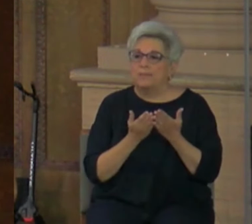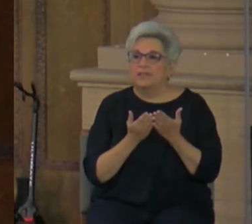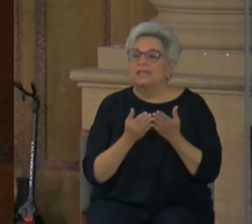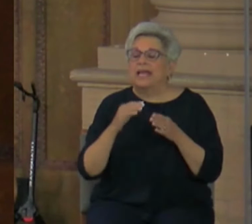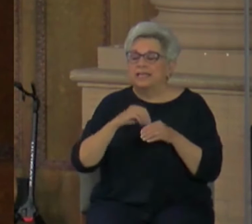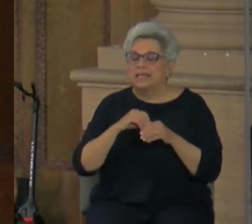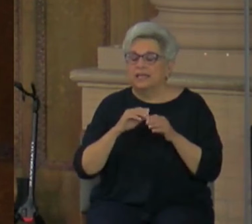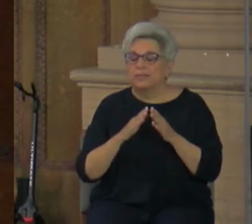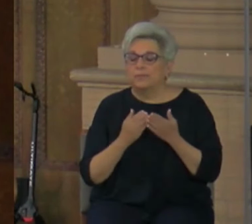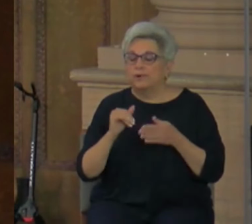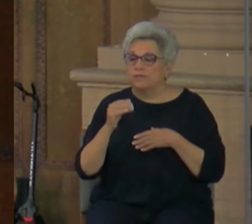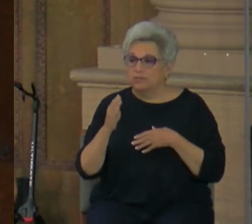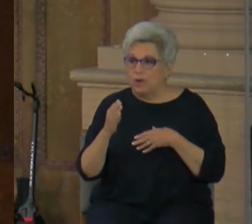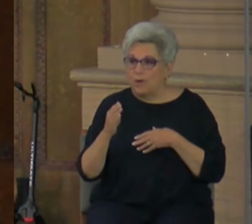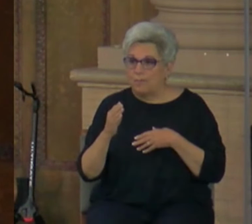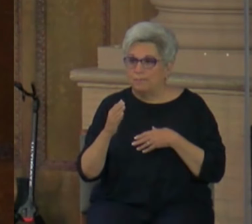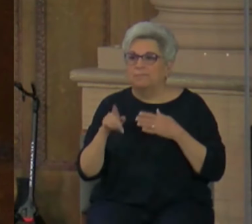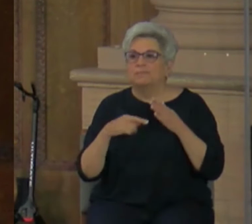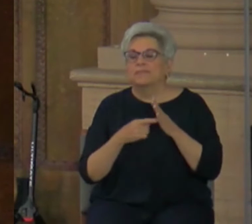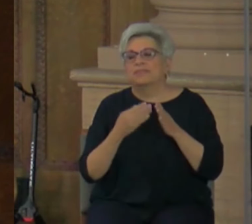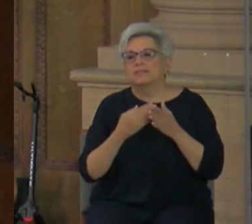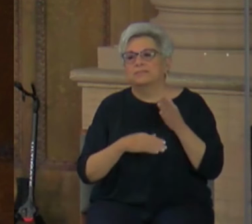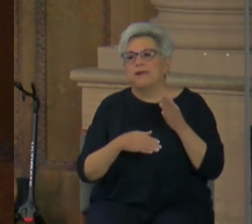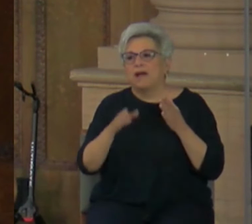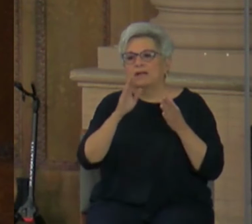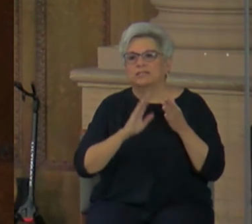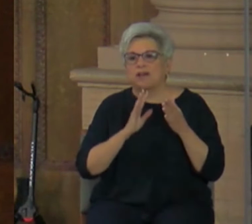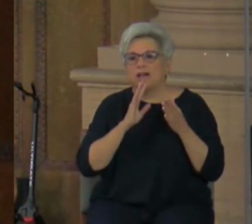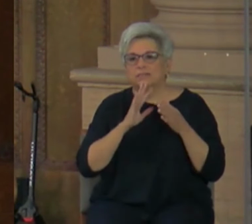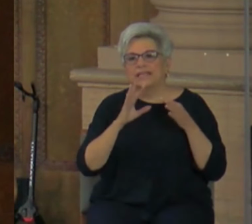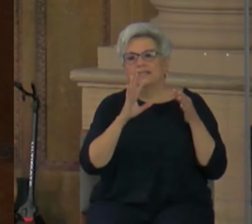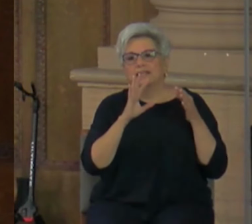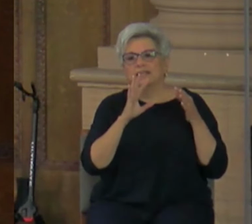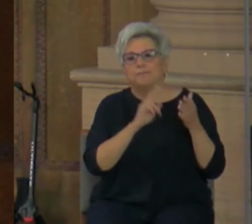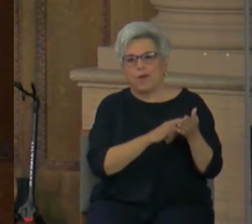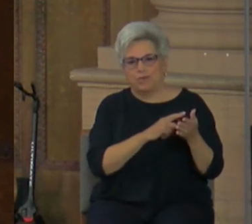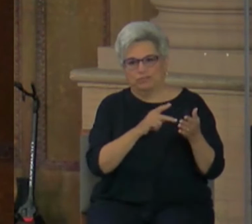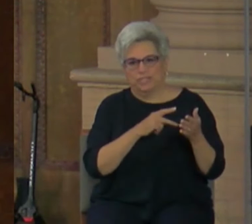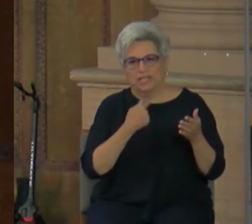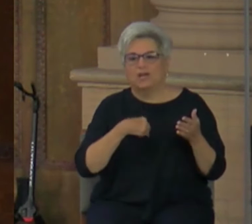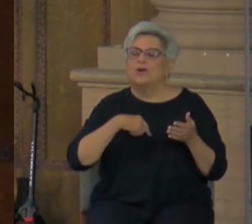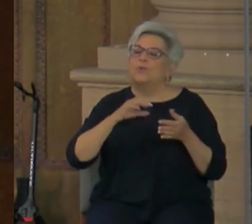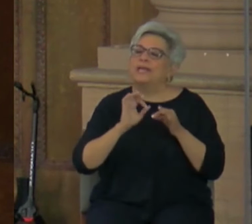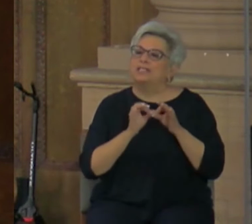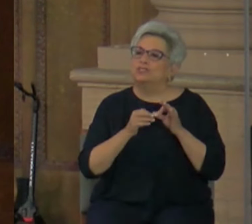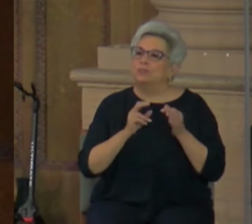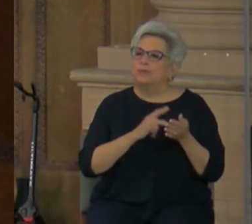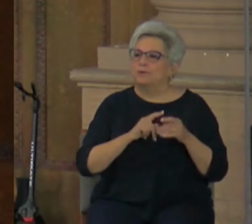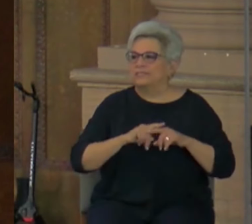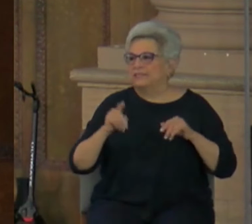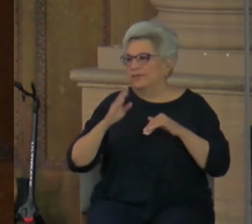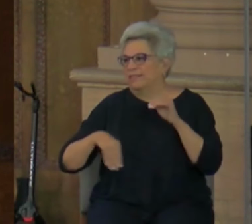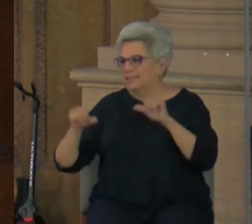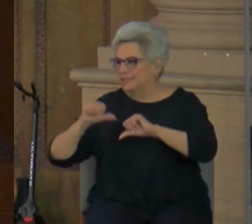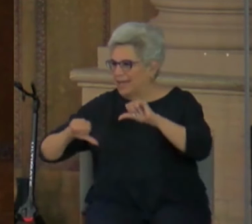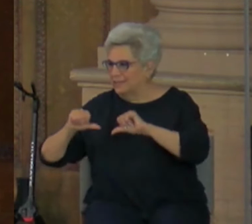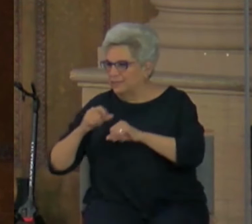speaking here is clearly poetry. And you read poetry differently than you read a science